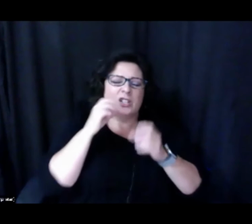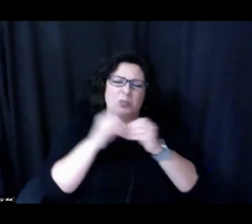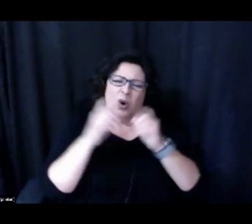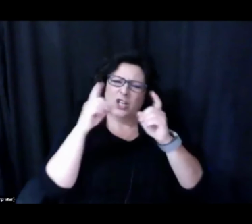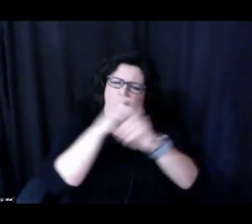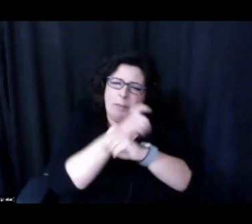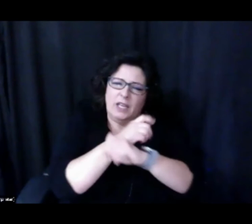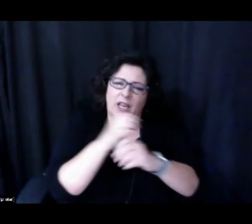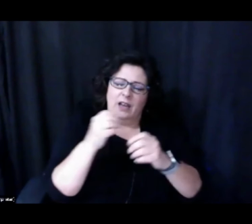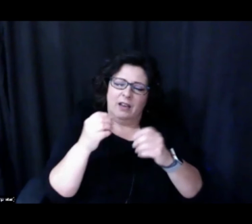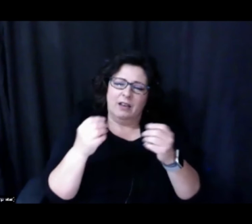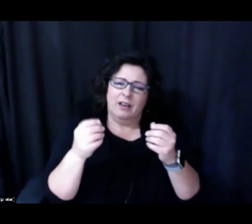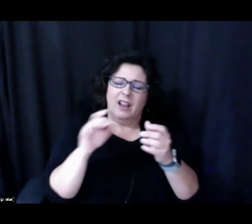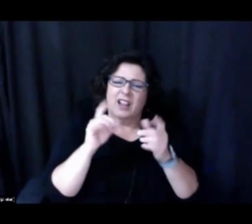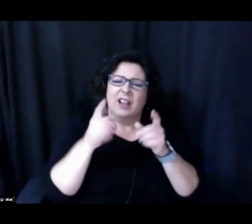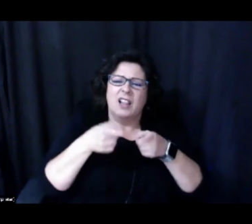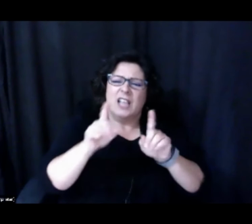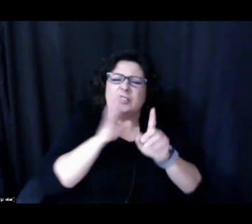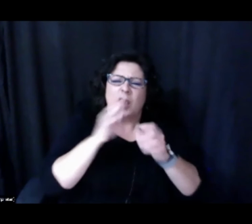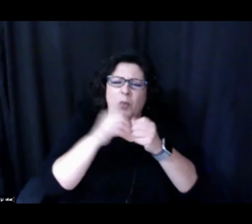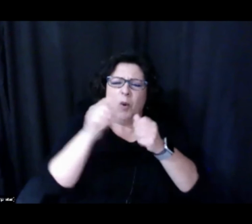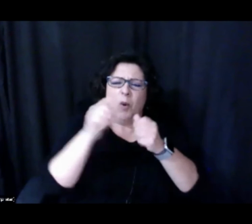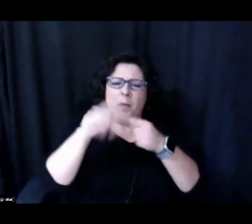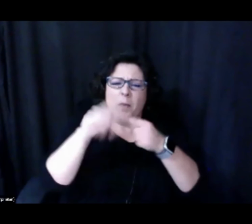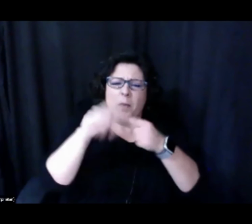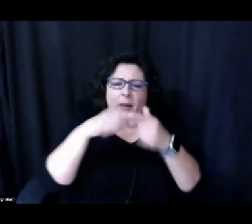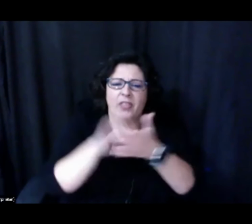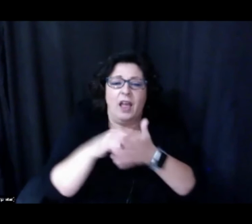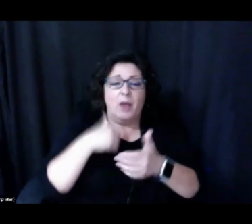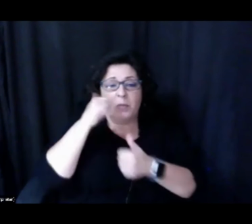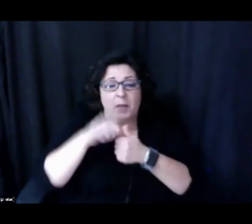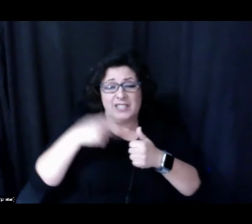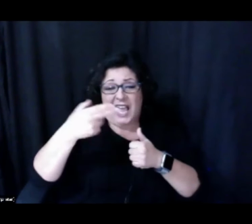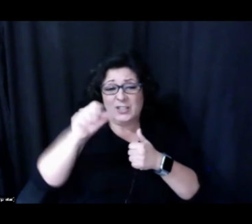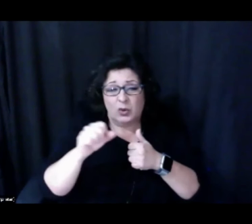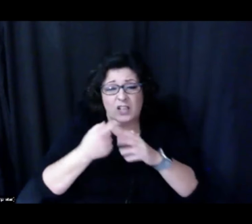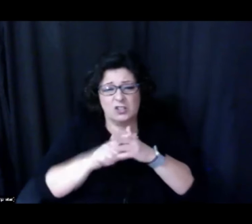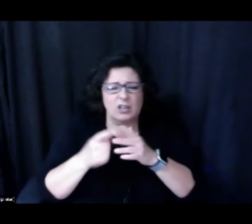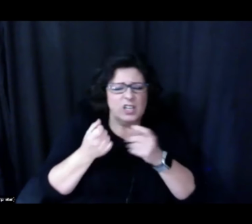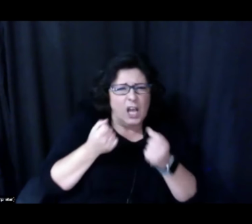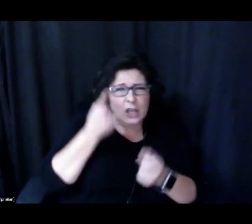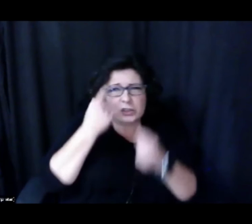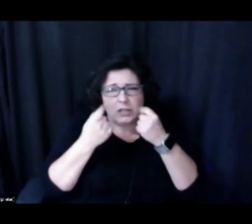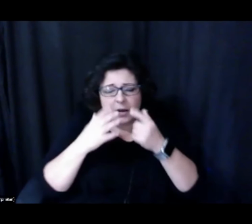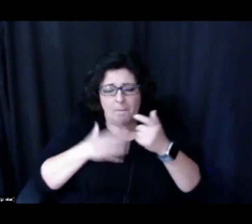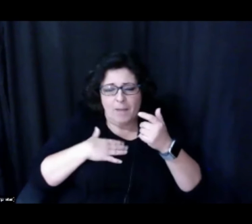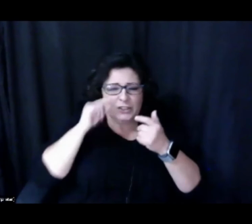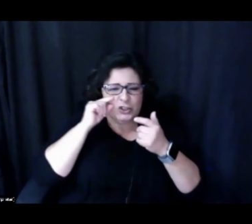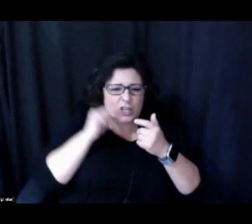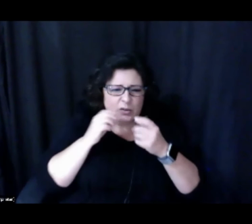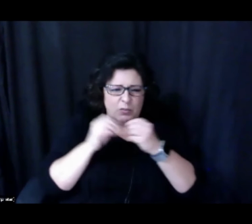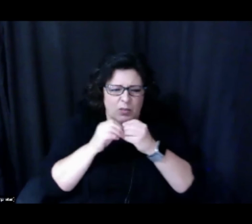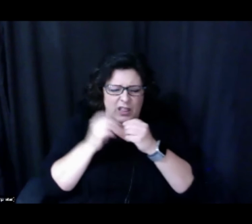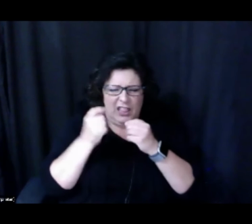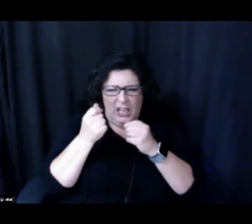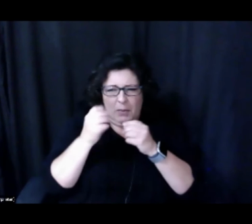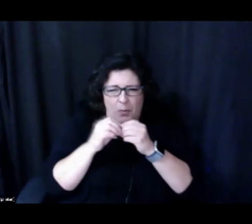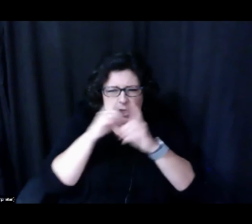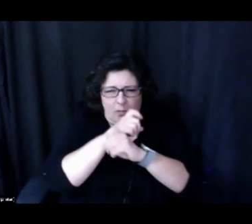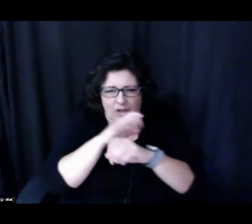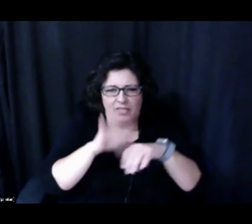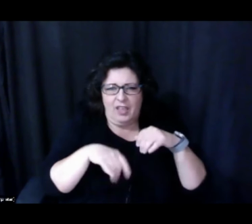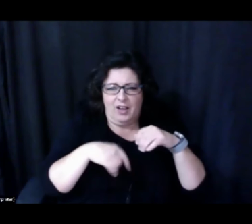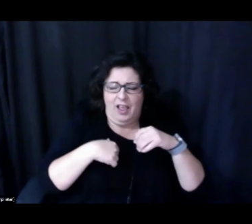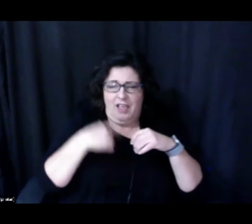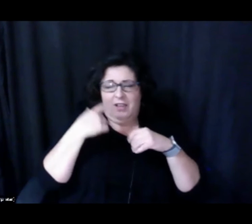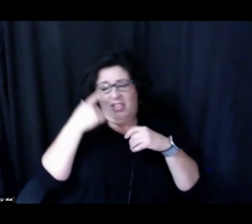that. Yeah. I remember when I was in high school and I first started kind of understanding that my gender was a little more complicated than I knew how to give it credit for.